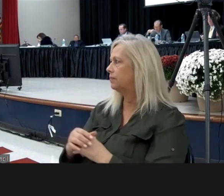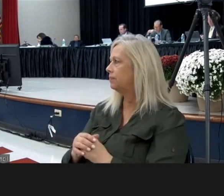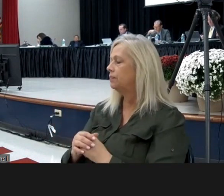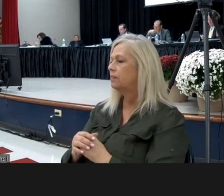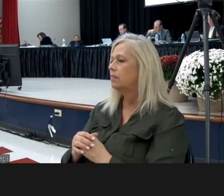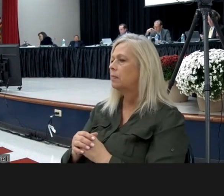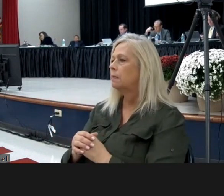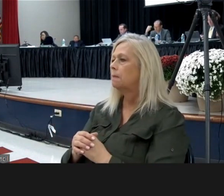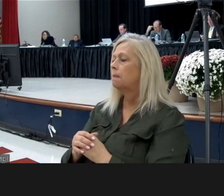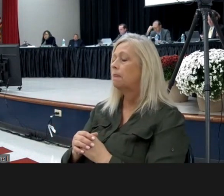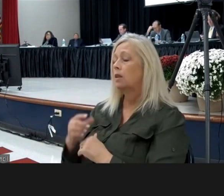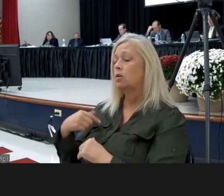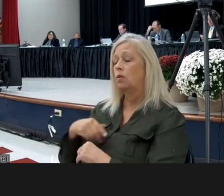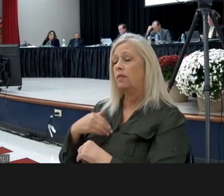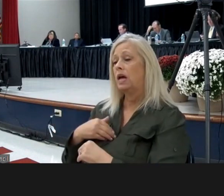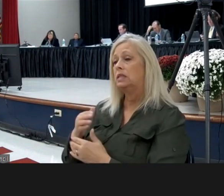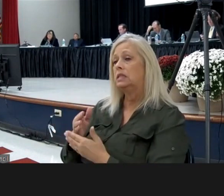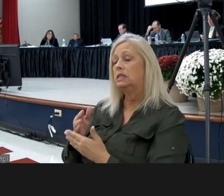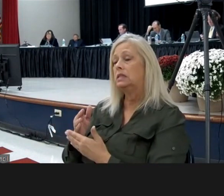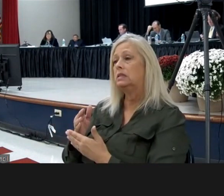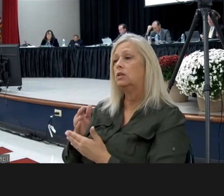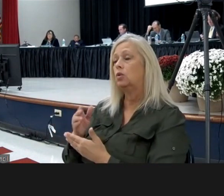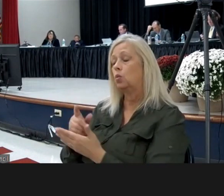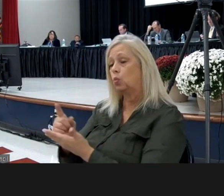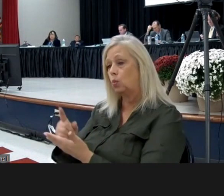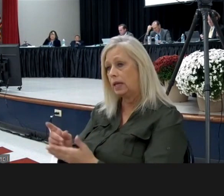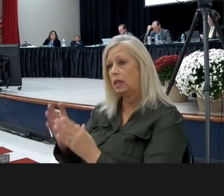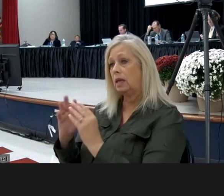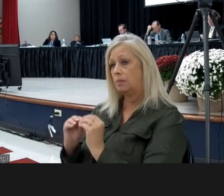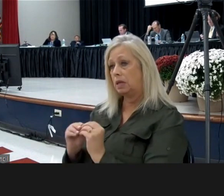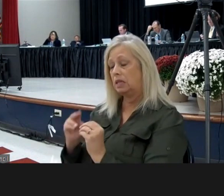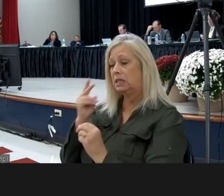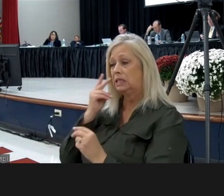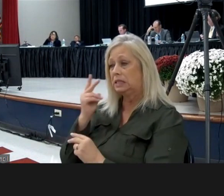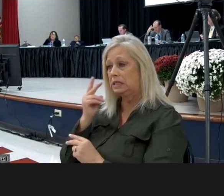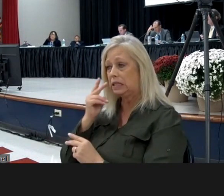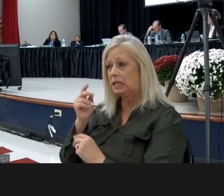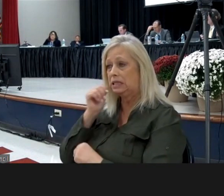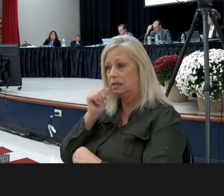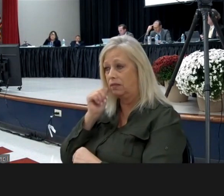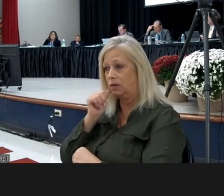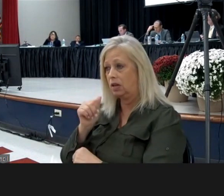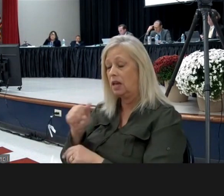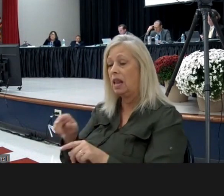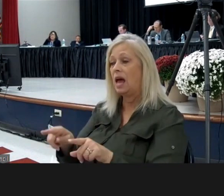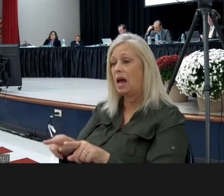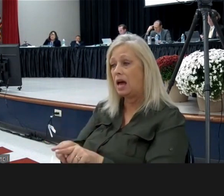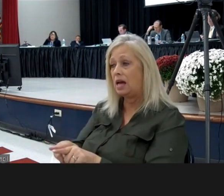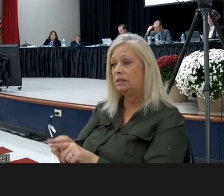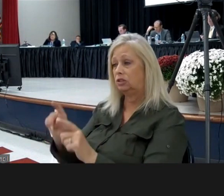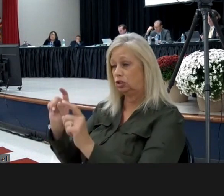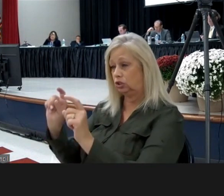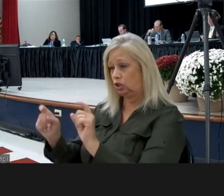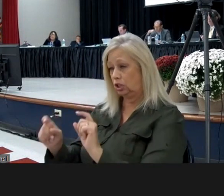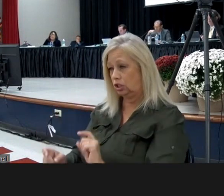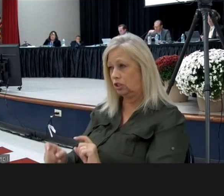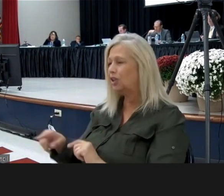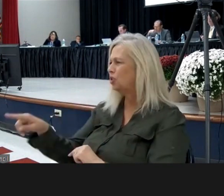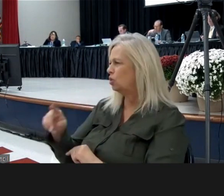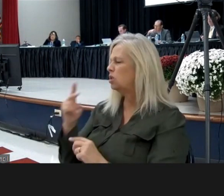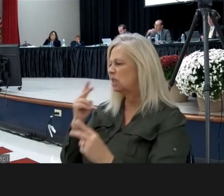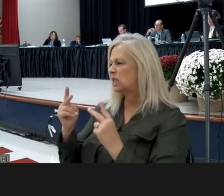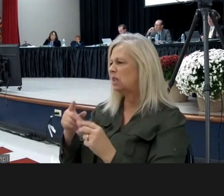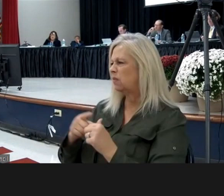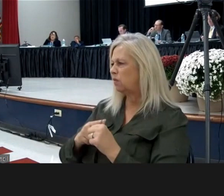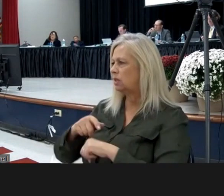Those of us who've been in some of these weekly meetings, we see it daily, and as things change, I know you're seeing this for the first time, but there's